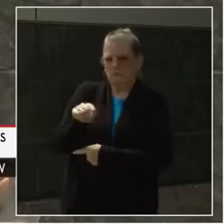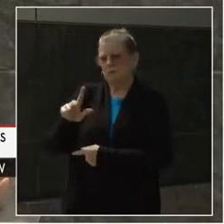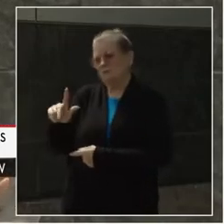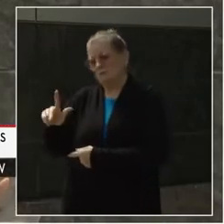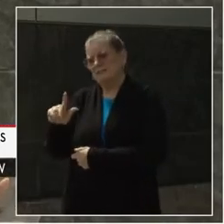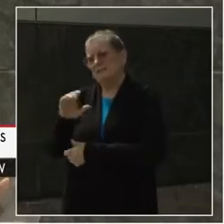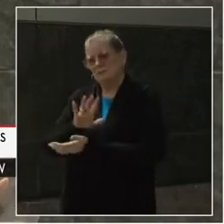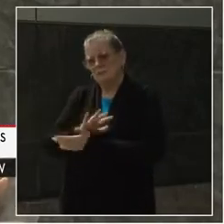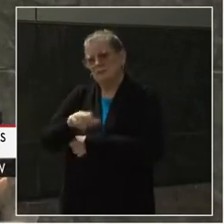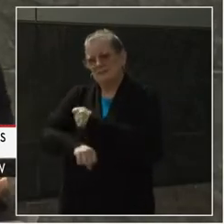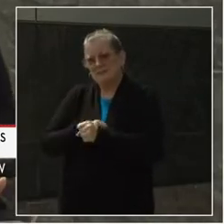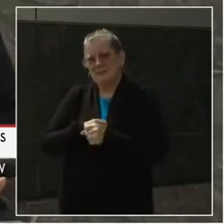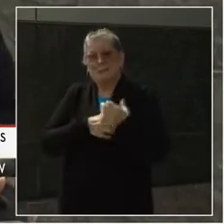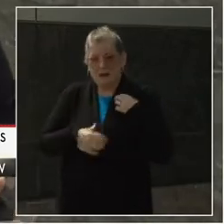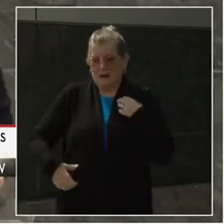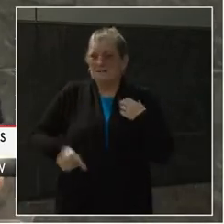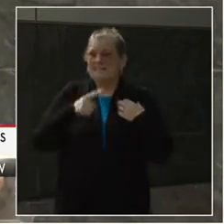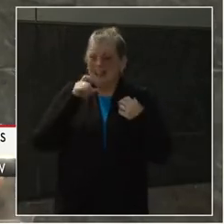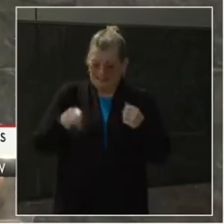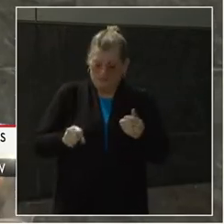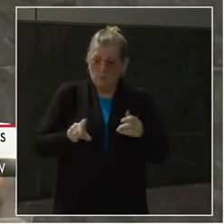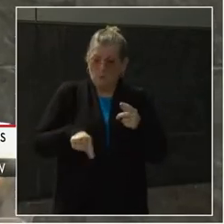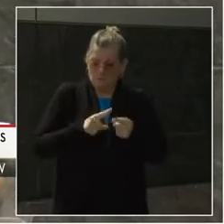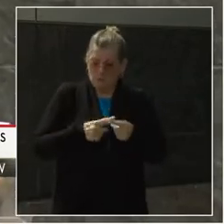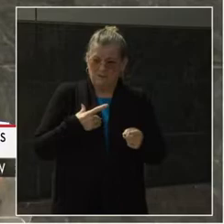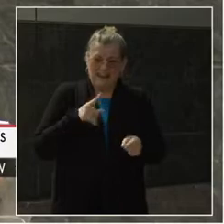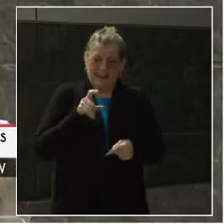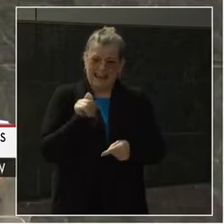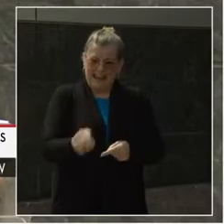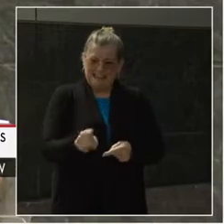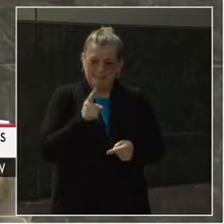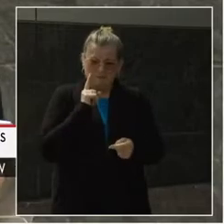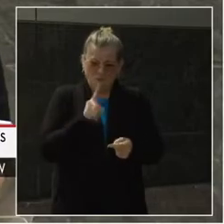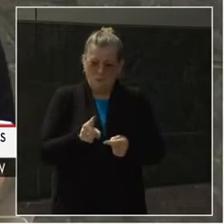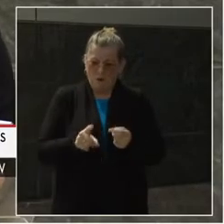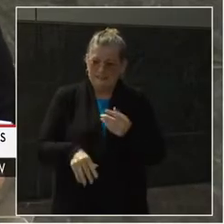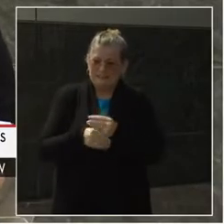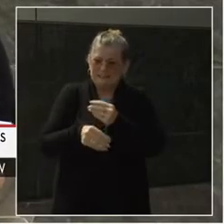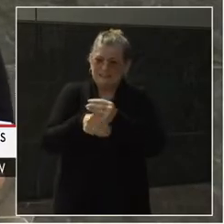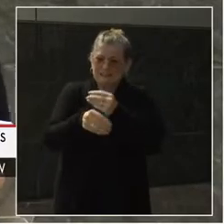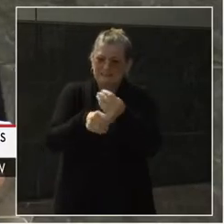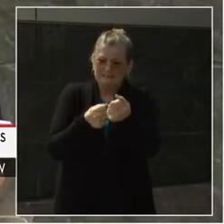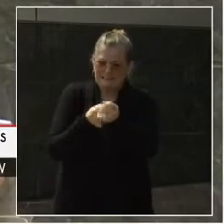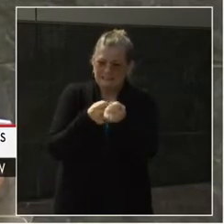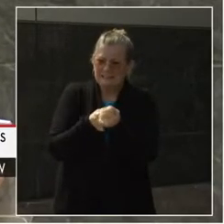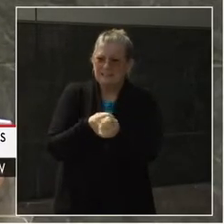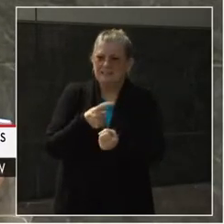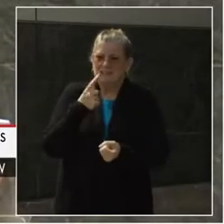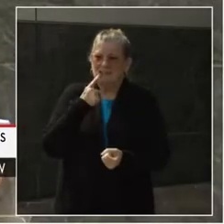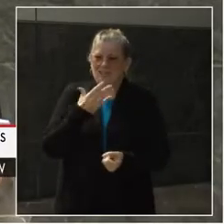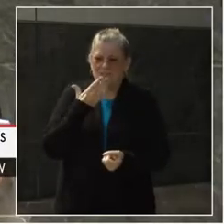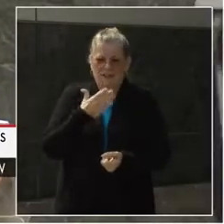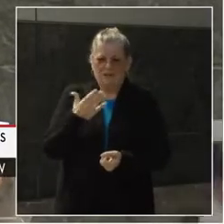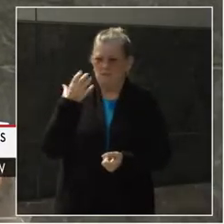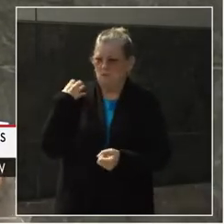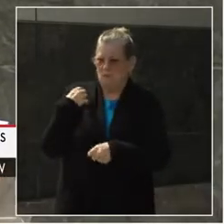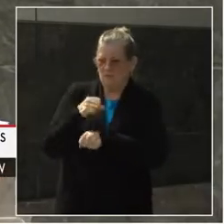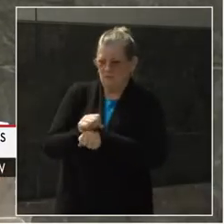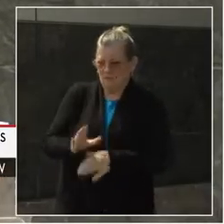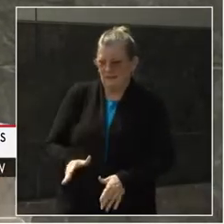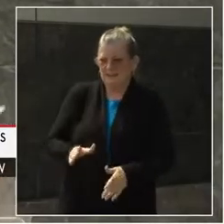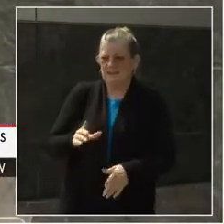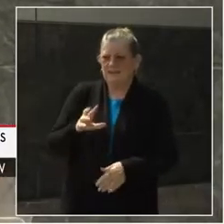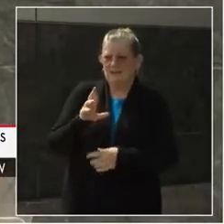we come with additional investments for career and technical education. Thank you, Provost Bracey, Dr. Carter, and the entire